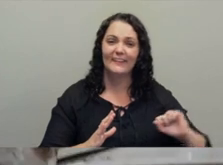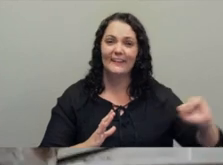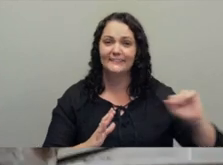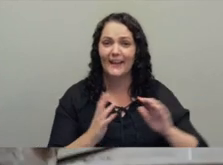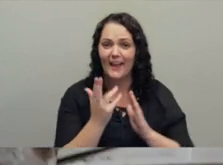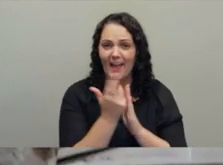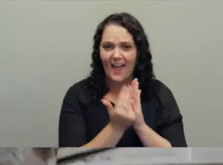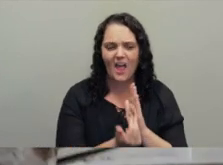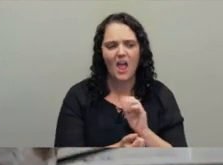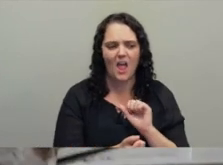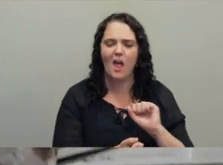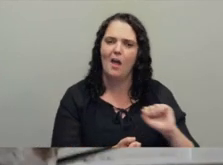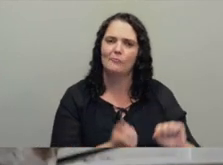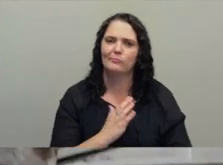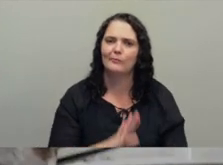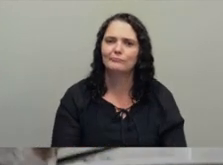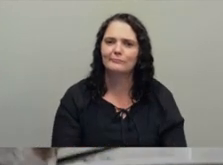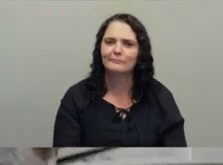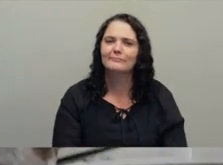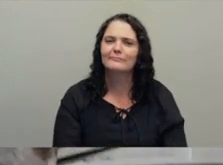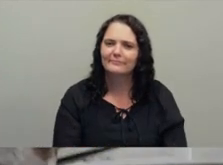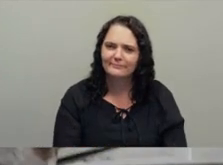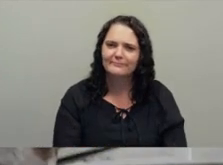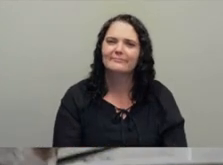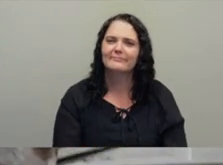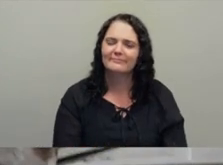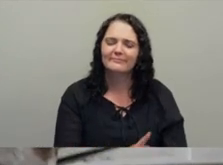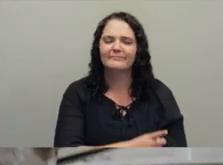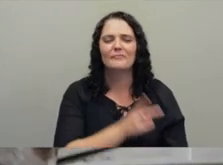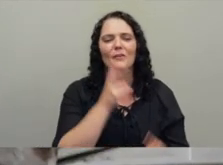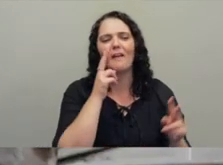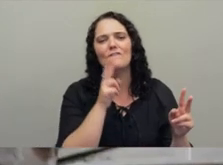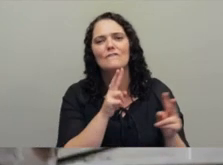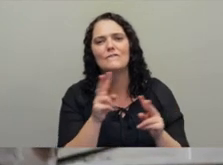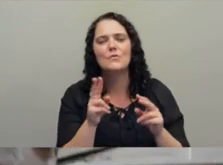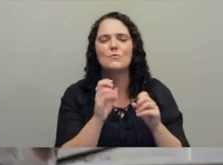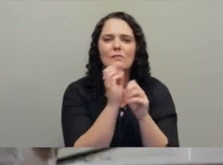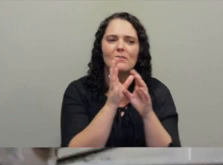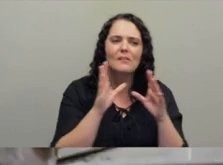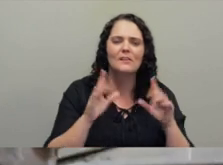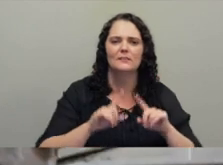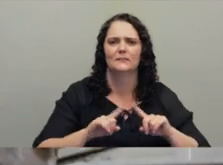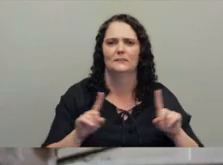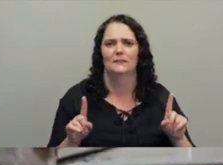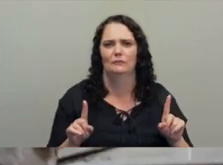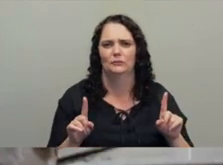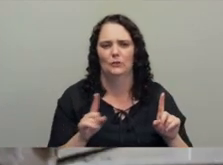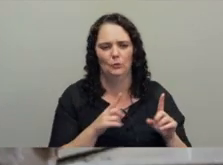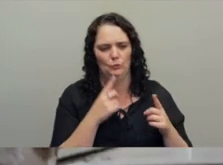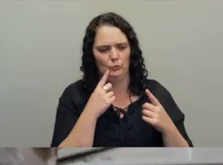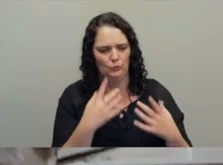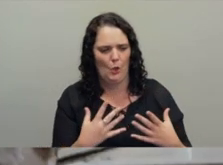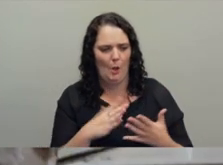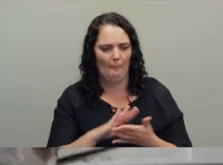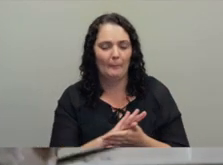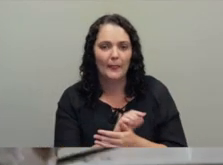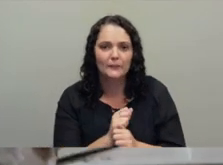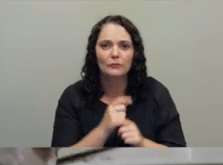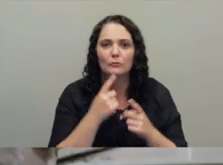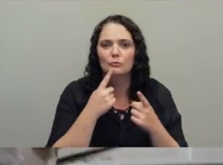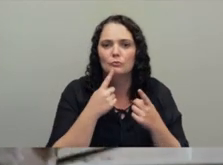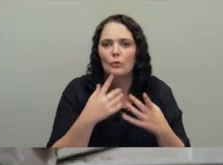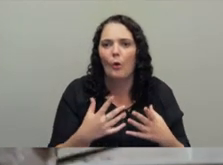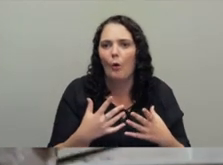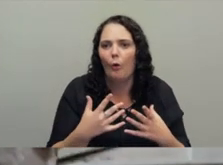body according to his ideal of beauty, his ideal of pleasure and sensitivity as well. And so when